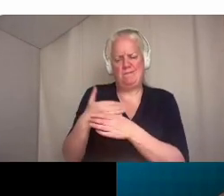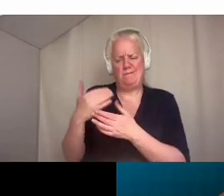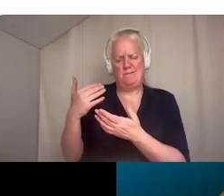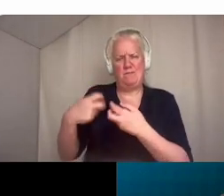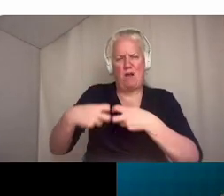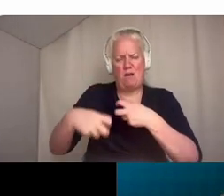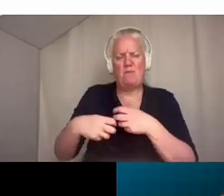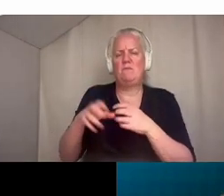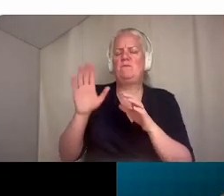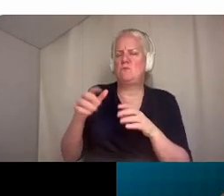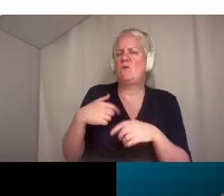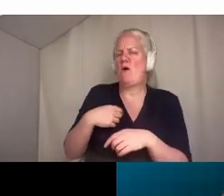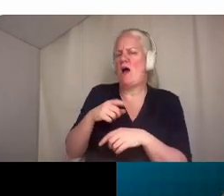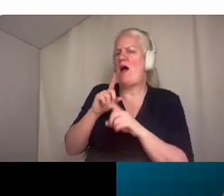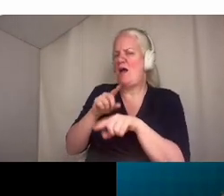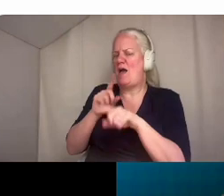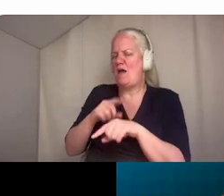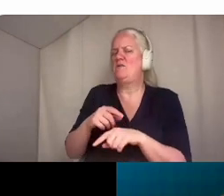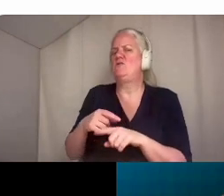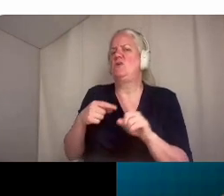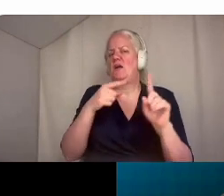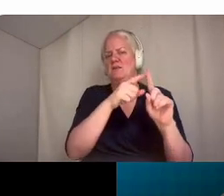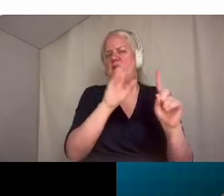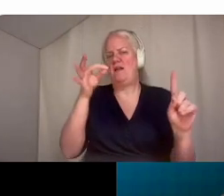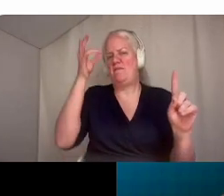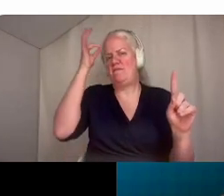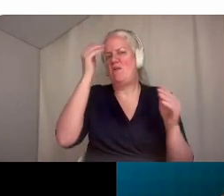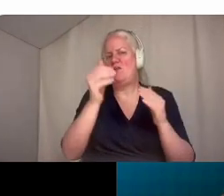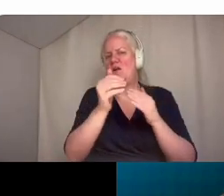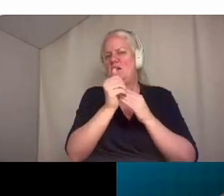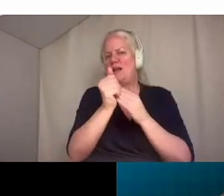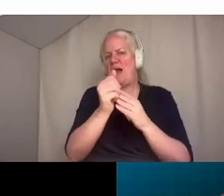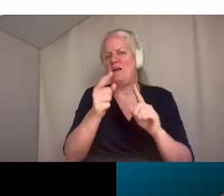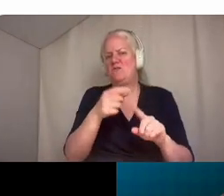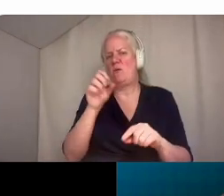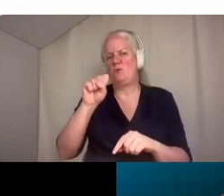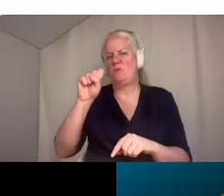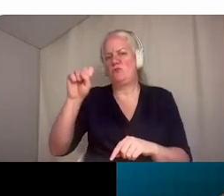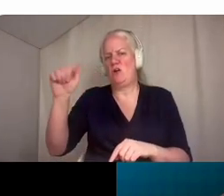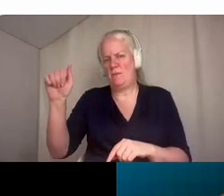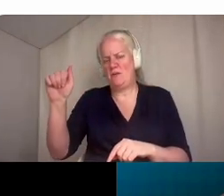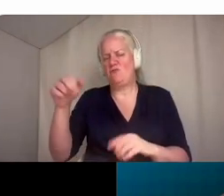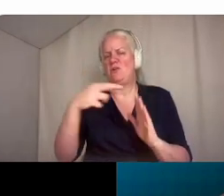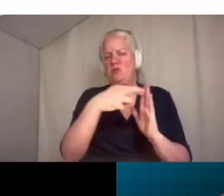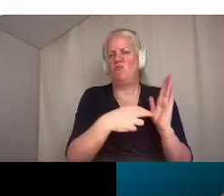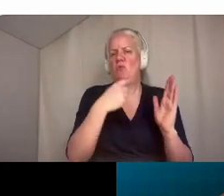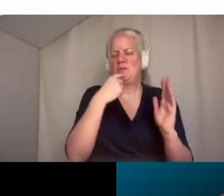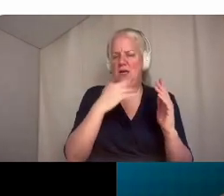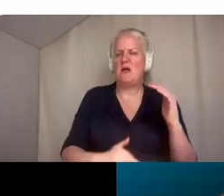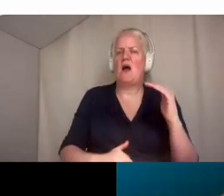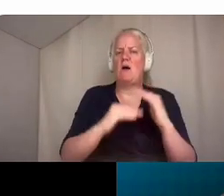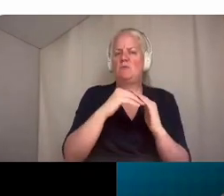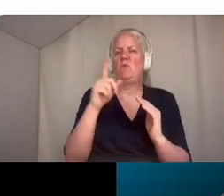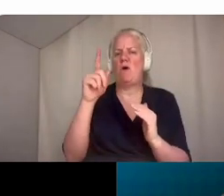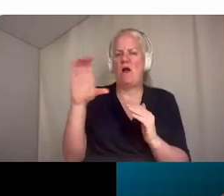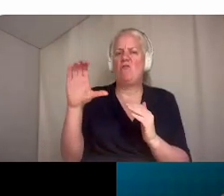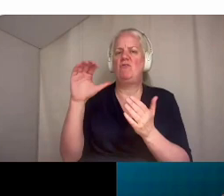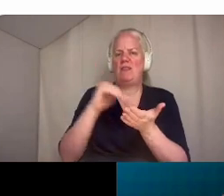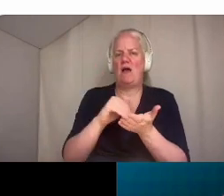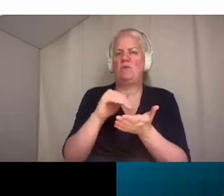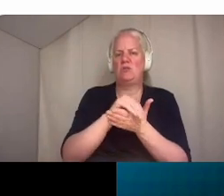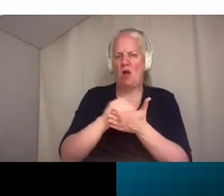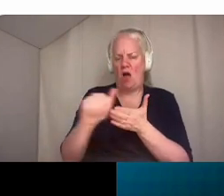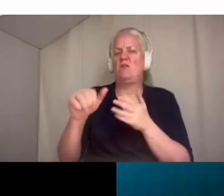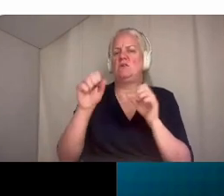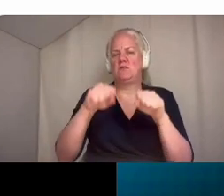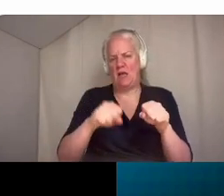guidance from Social Security so that she can see what the rules are, that yes, up to $100,000 is disregarded, but also that